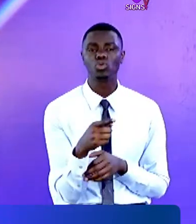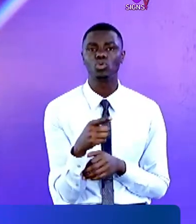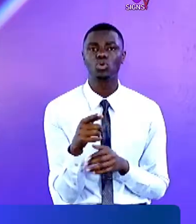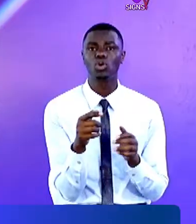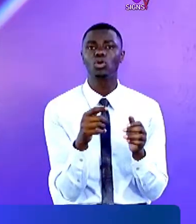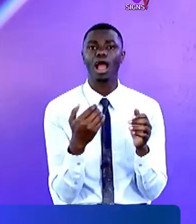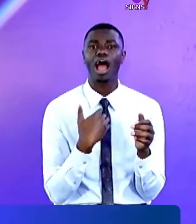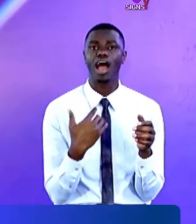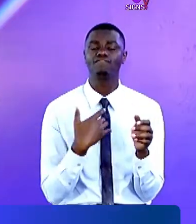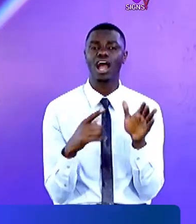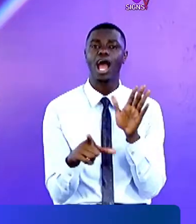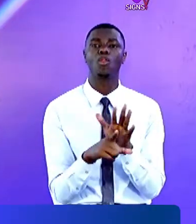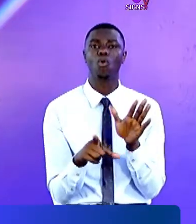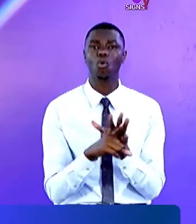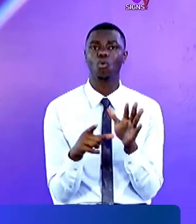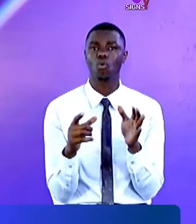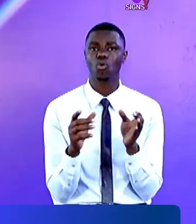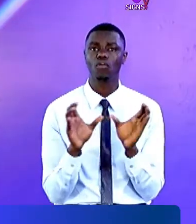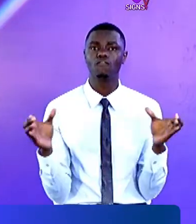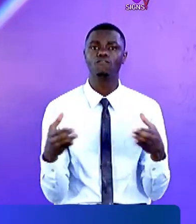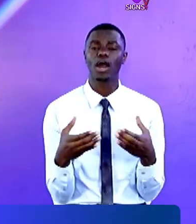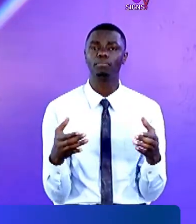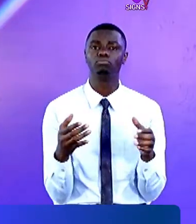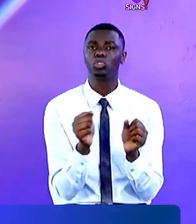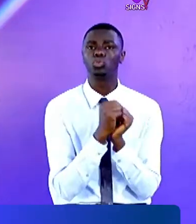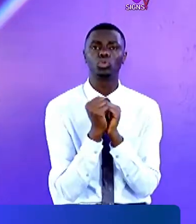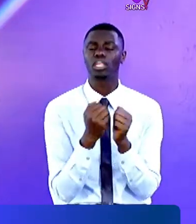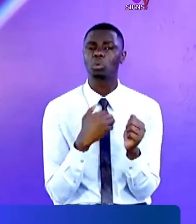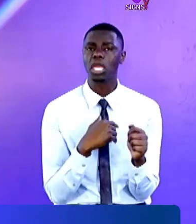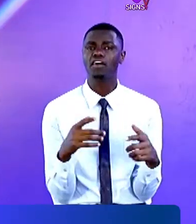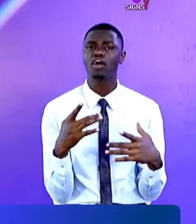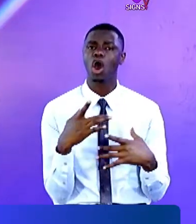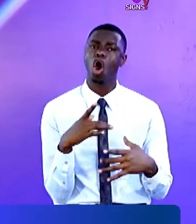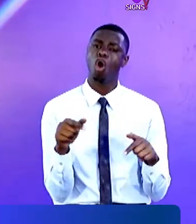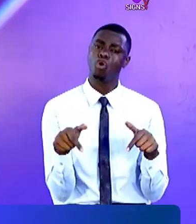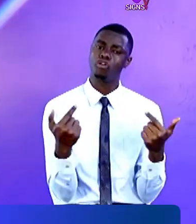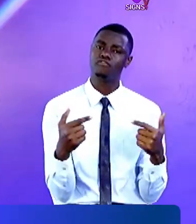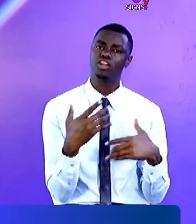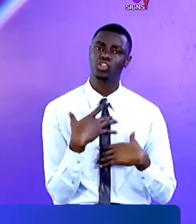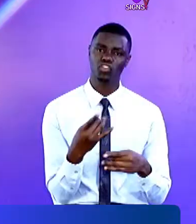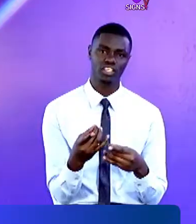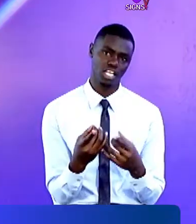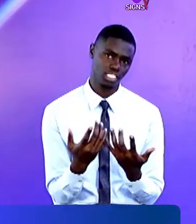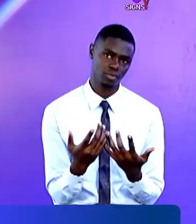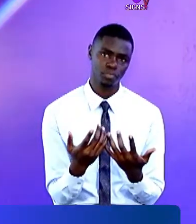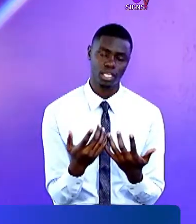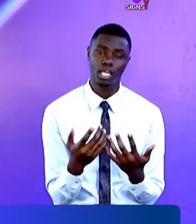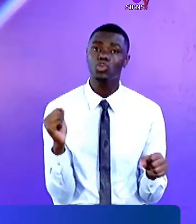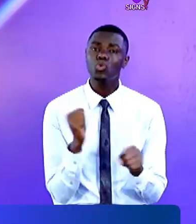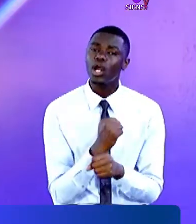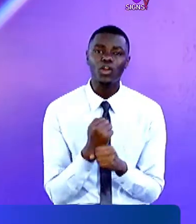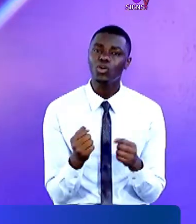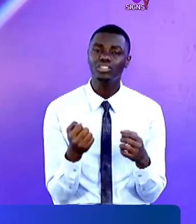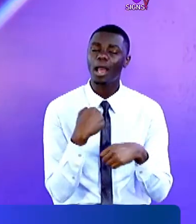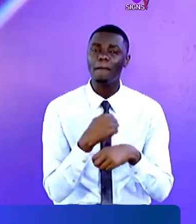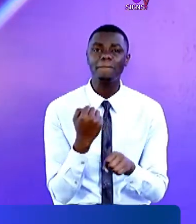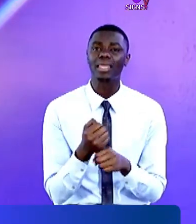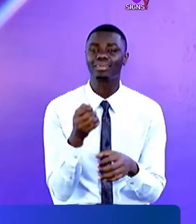law firm together. So there's a lot of conflict of interest in all these things, and with conflict of interest, you really can't get justice.